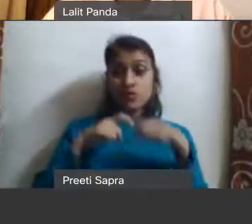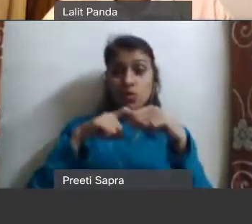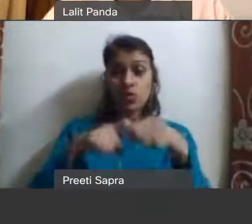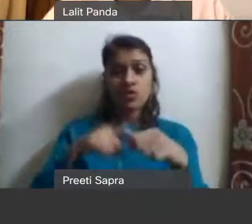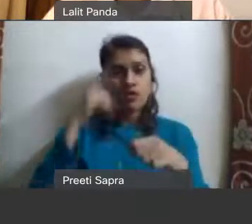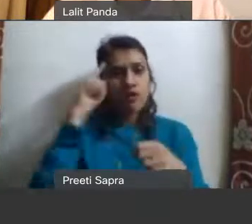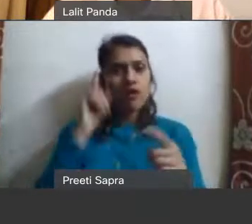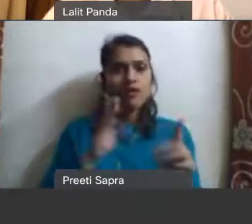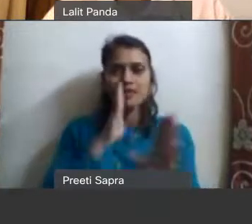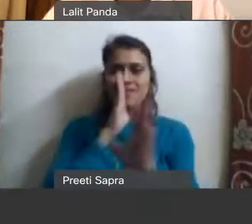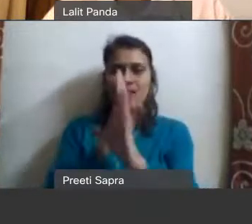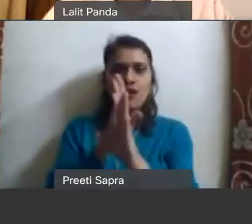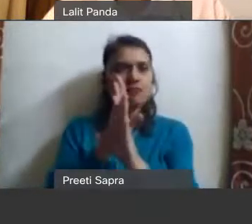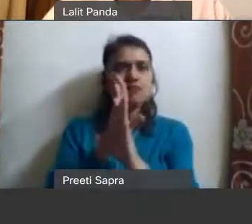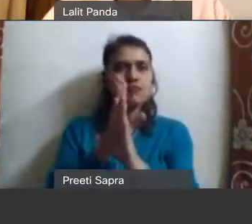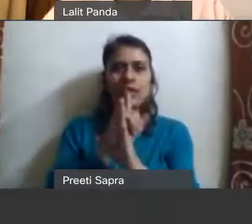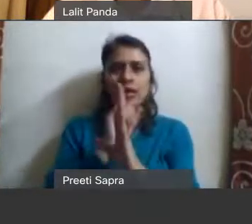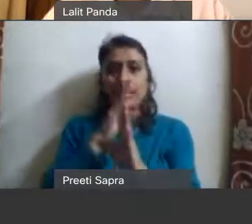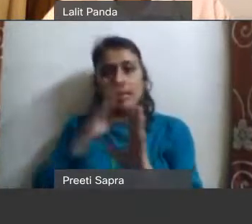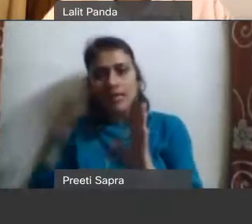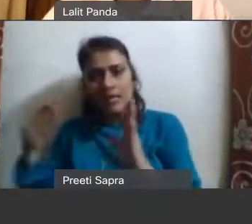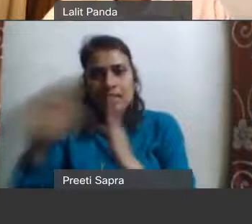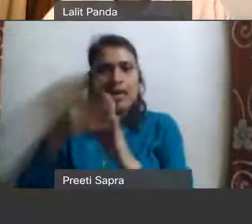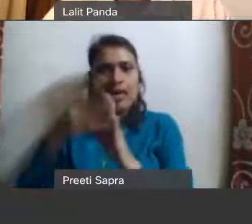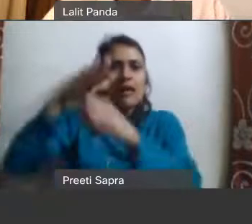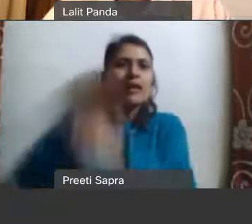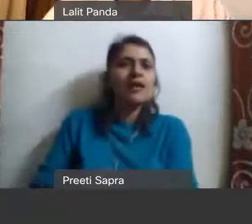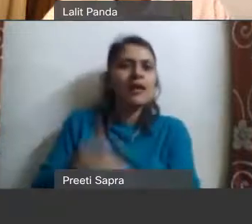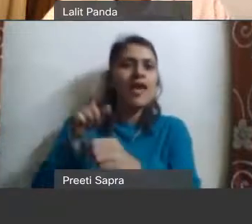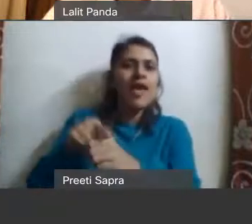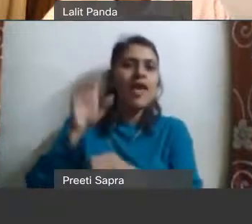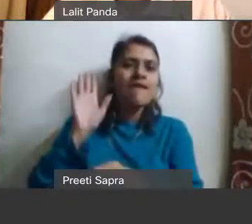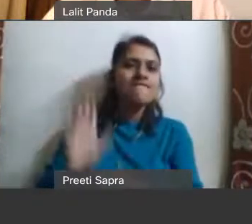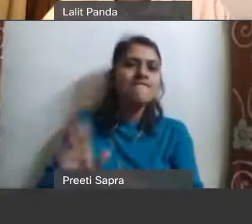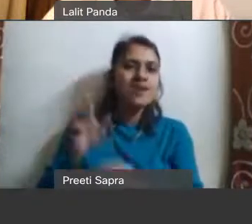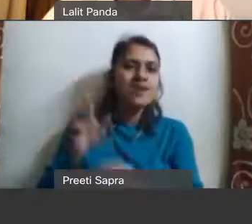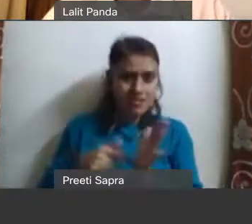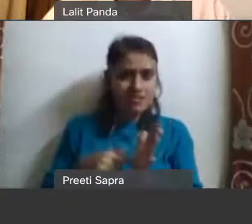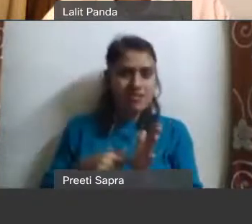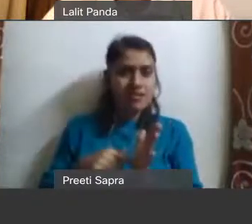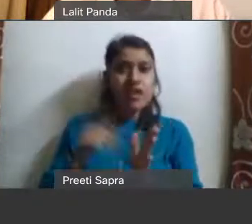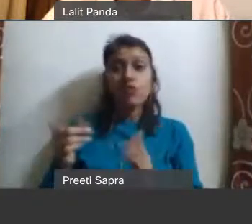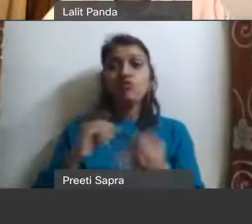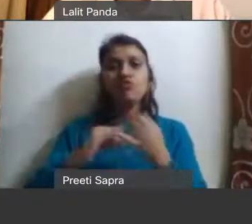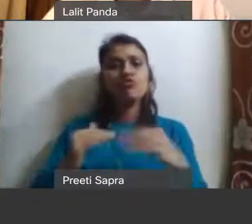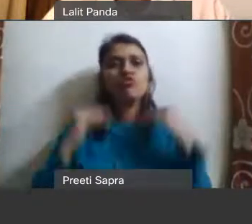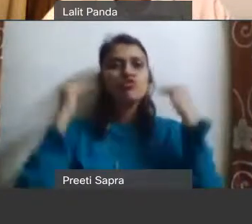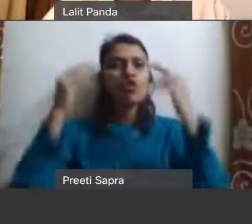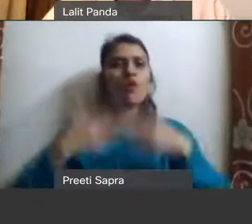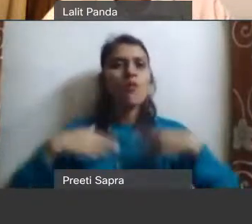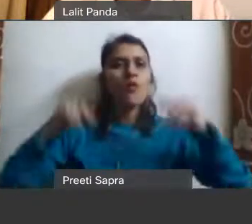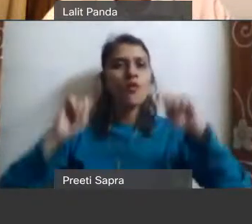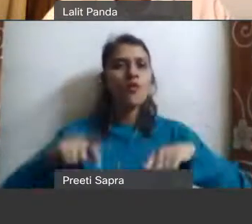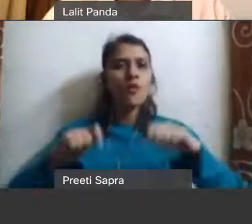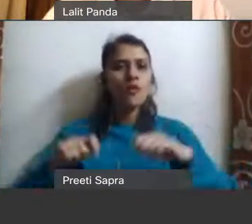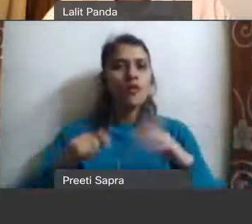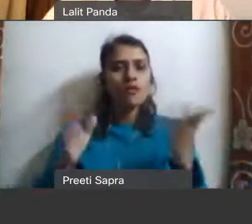indirect discrimination. And I think we should just sort of, if nothing else, just flag it. Because recently the Supreme Court has, in a more sort of